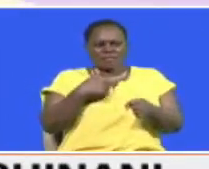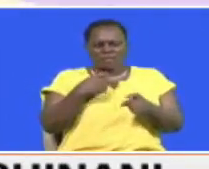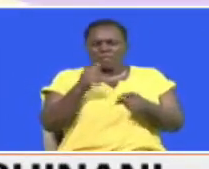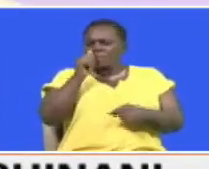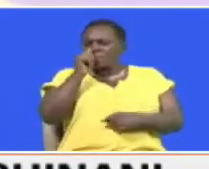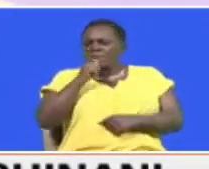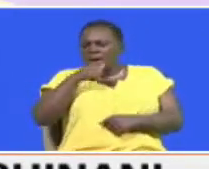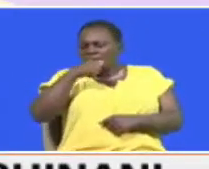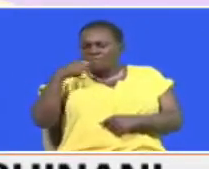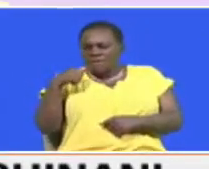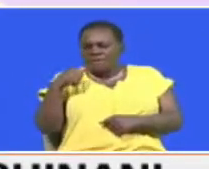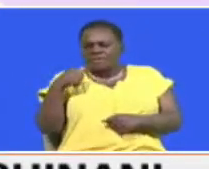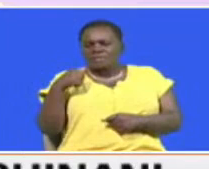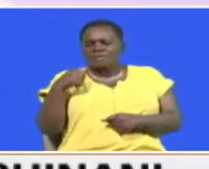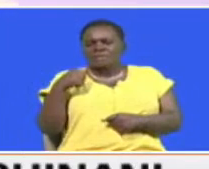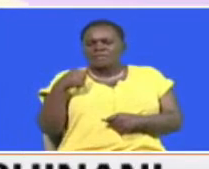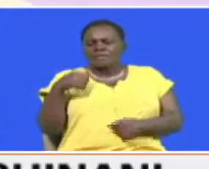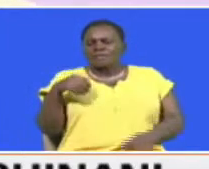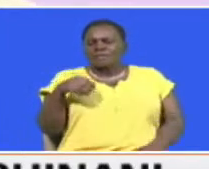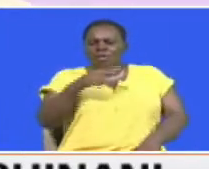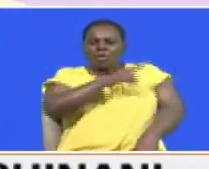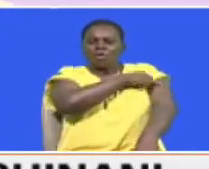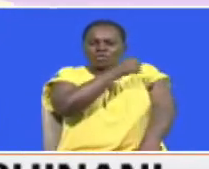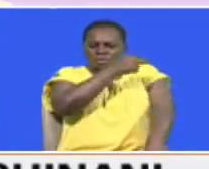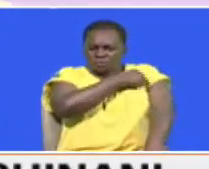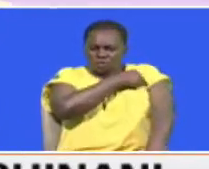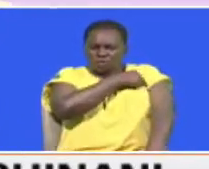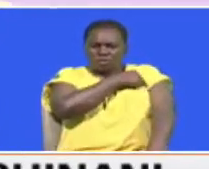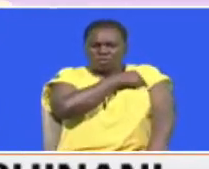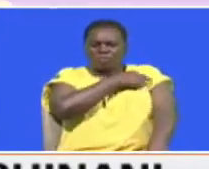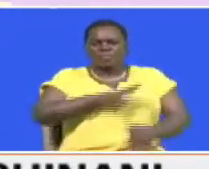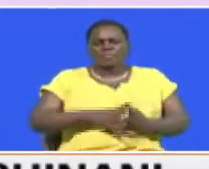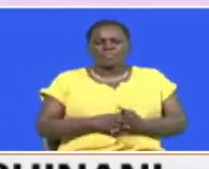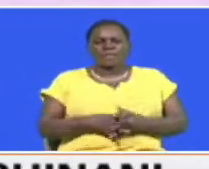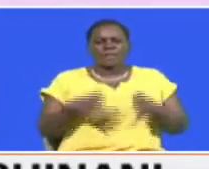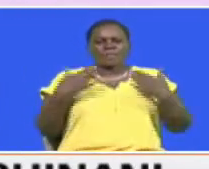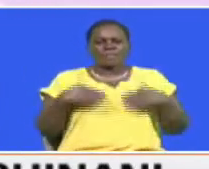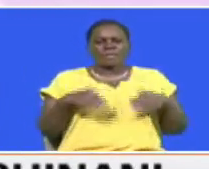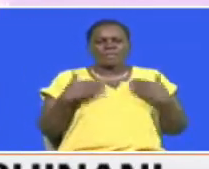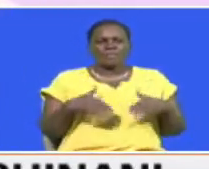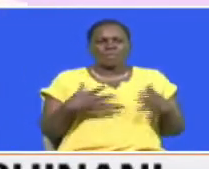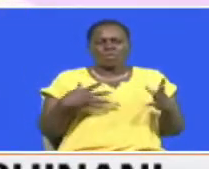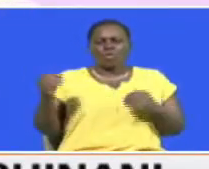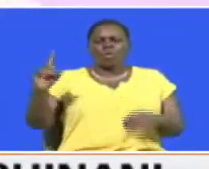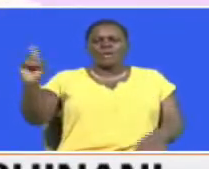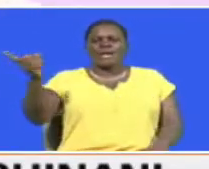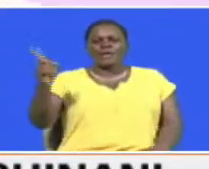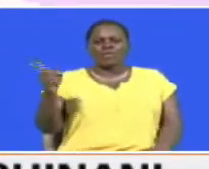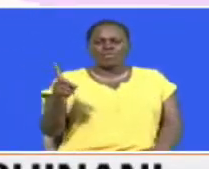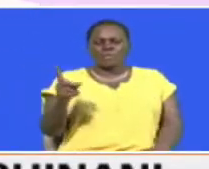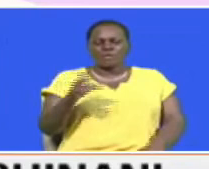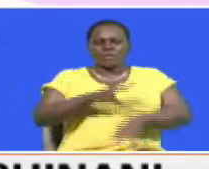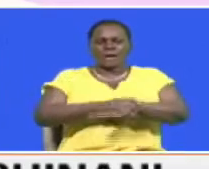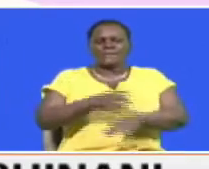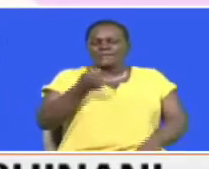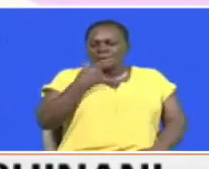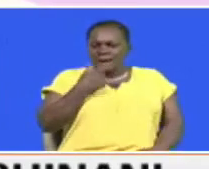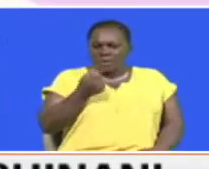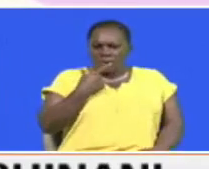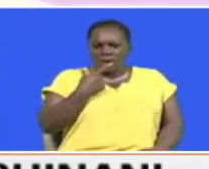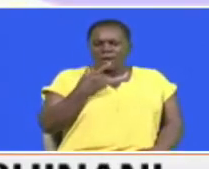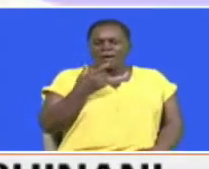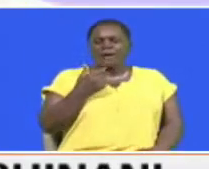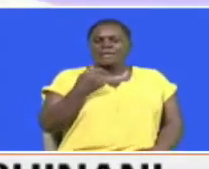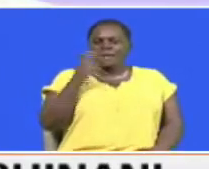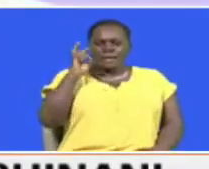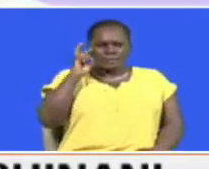private facilities for referrals. People to be brought to Nairobi for treatment and all that. That's why I'm